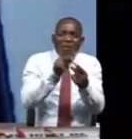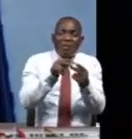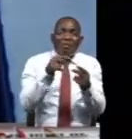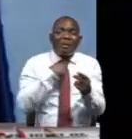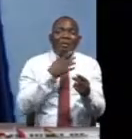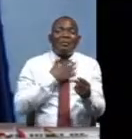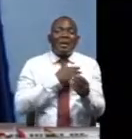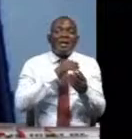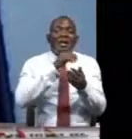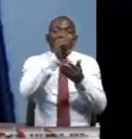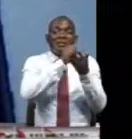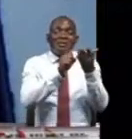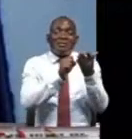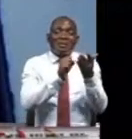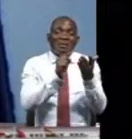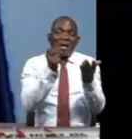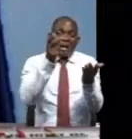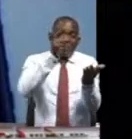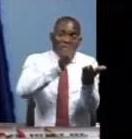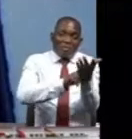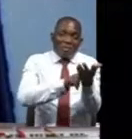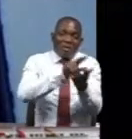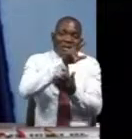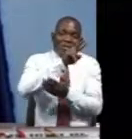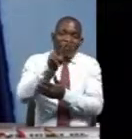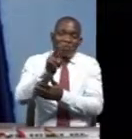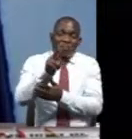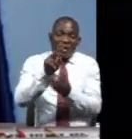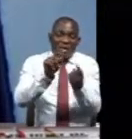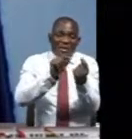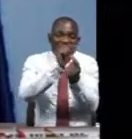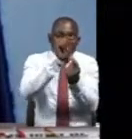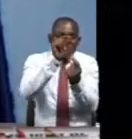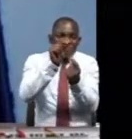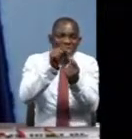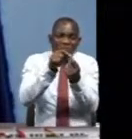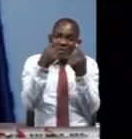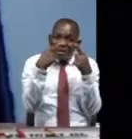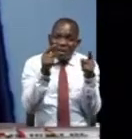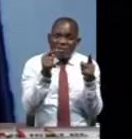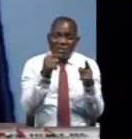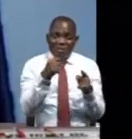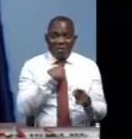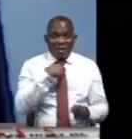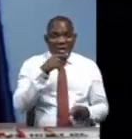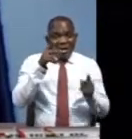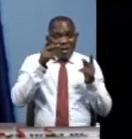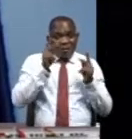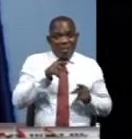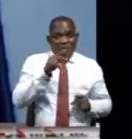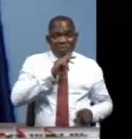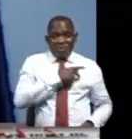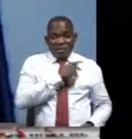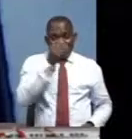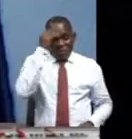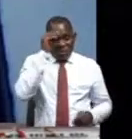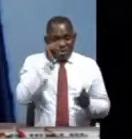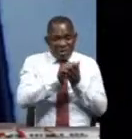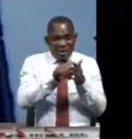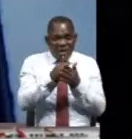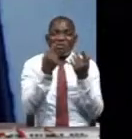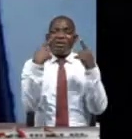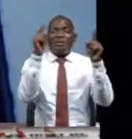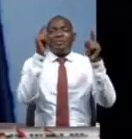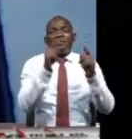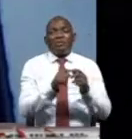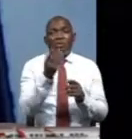statement of 32 points that in specific anomalies that I noted, this was the case. How is it that that does